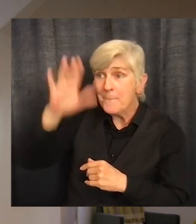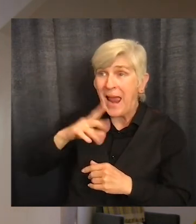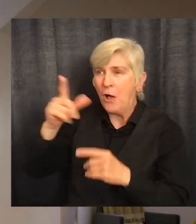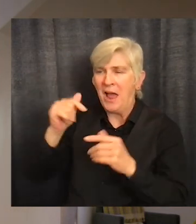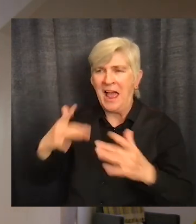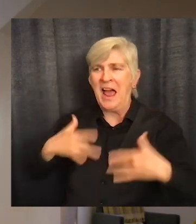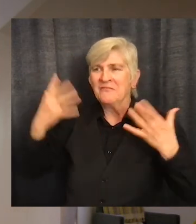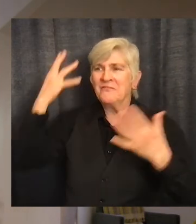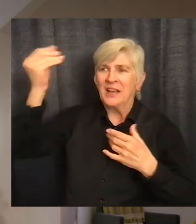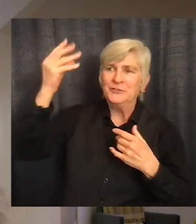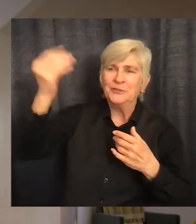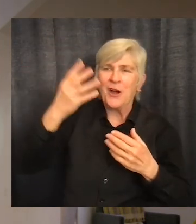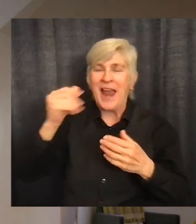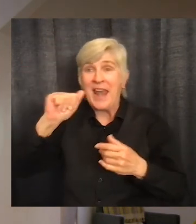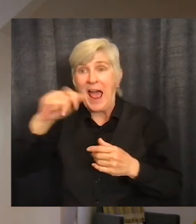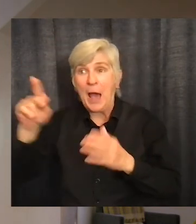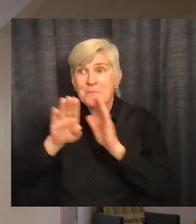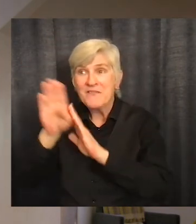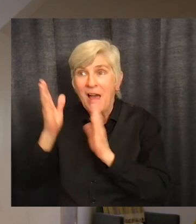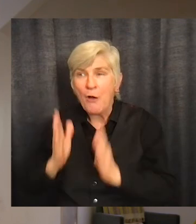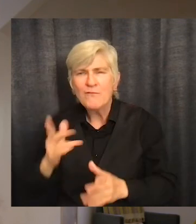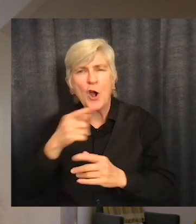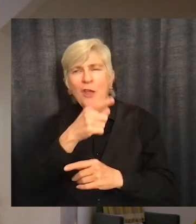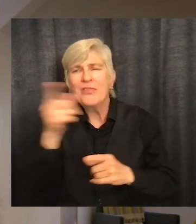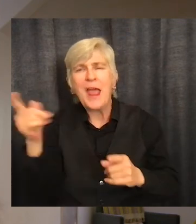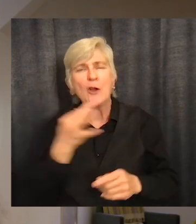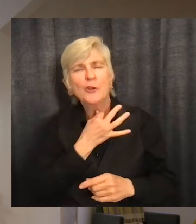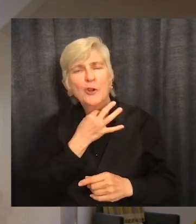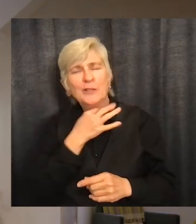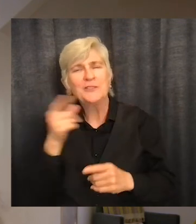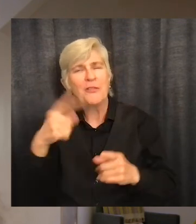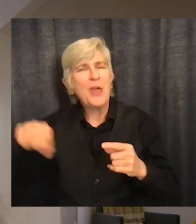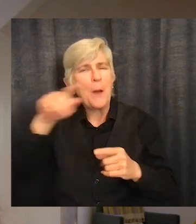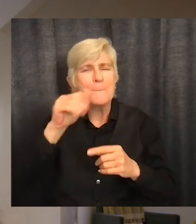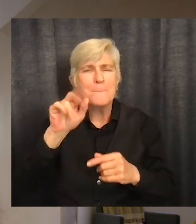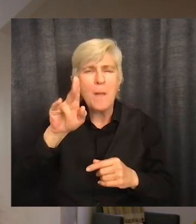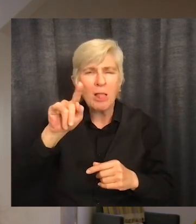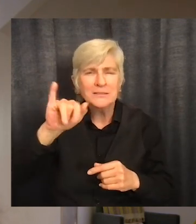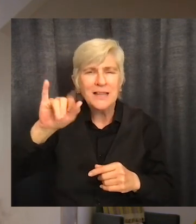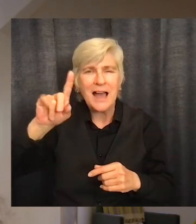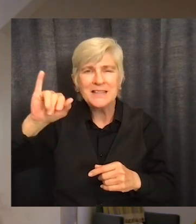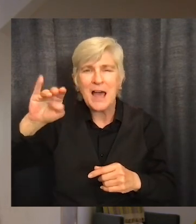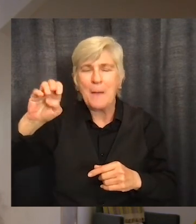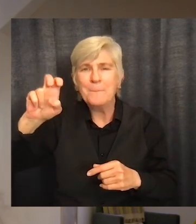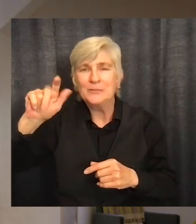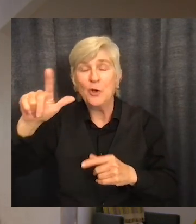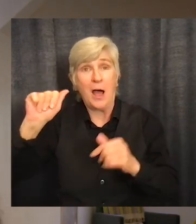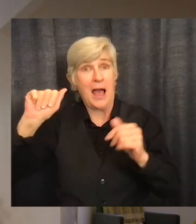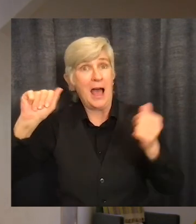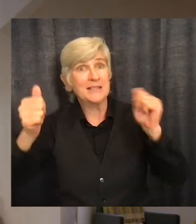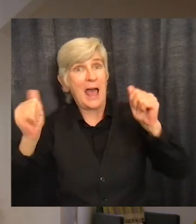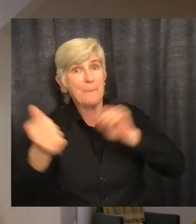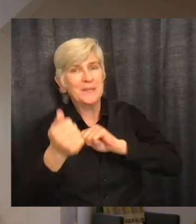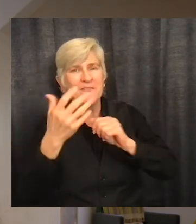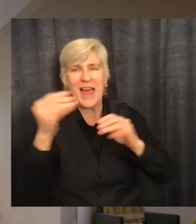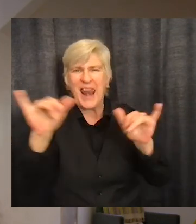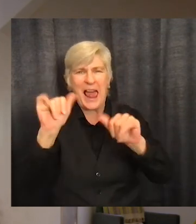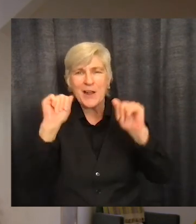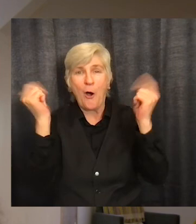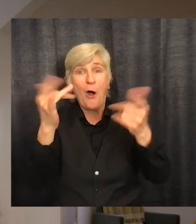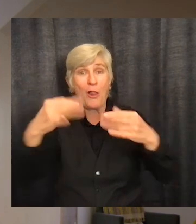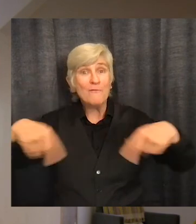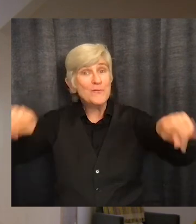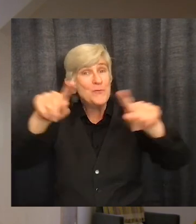Pinner who's both an adventurer and an app developer, they're curious, they're multidimensional, and they're adaptive, and they're just like all of